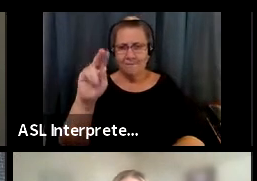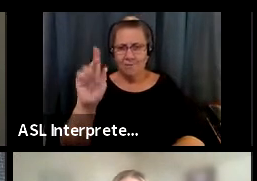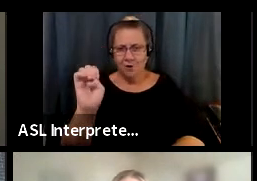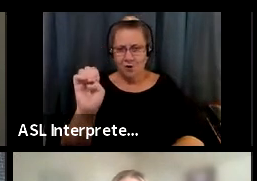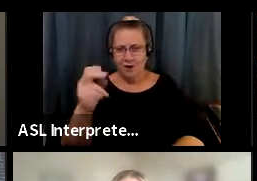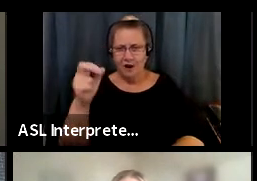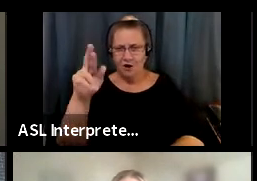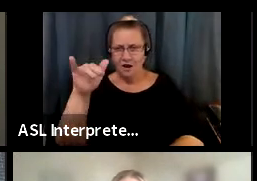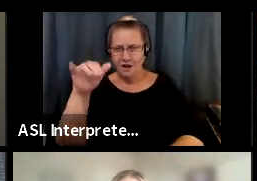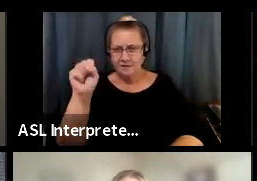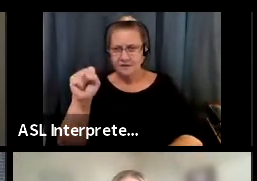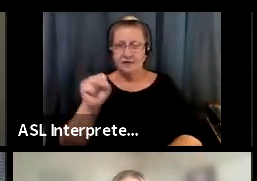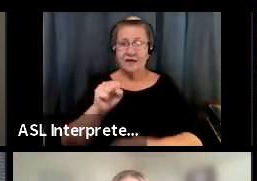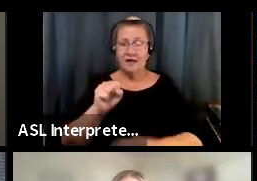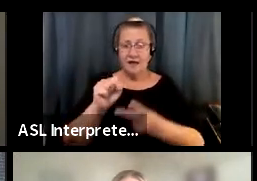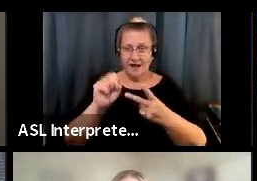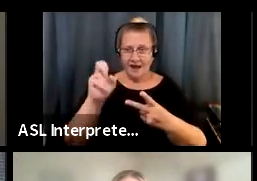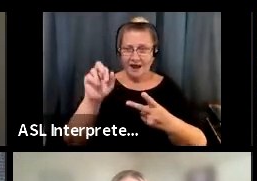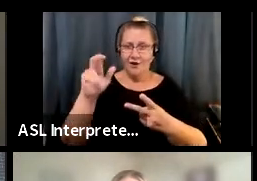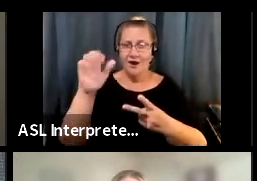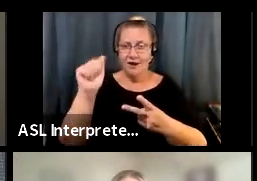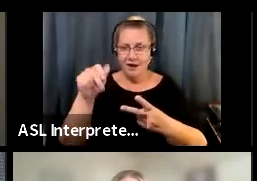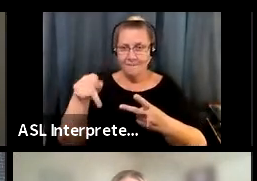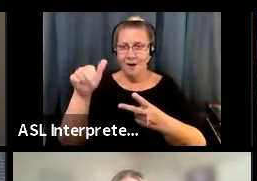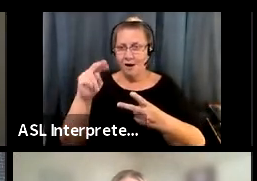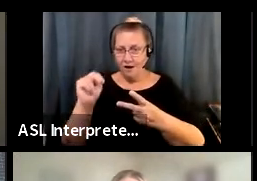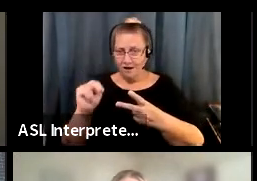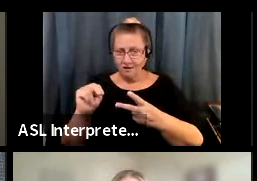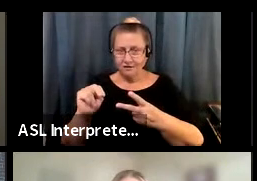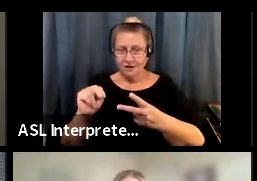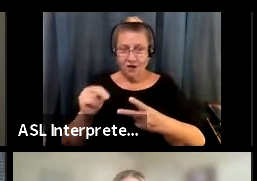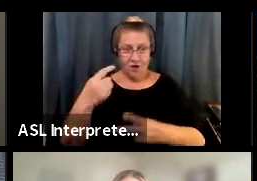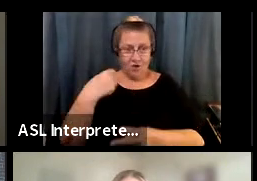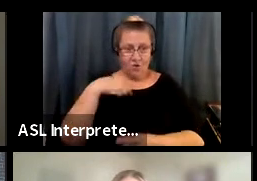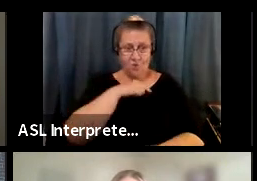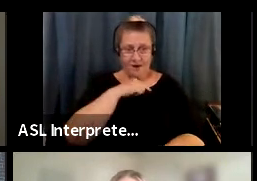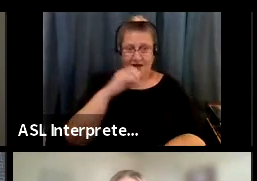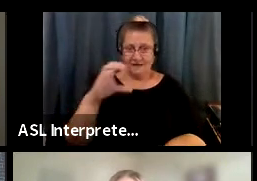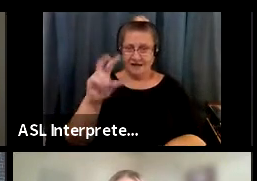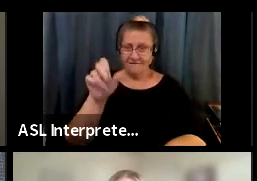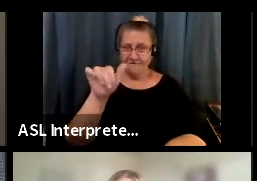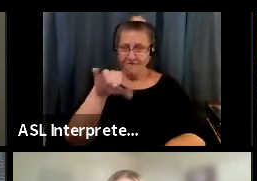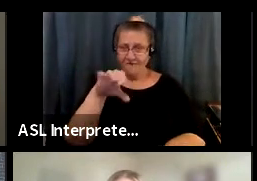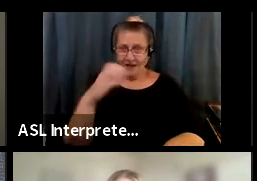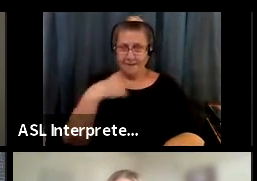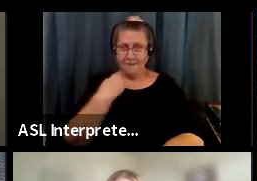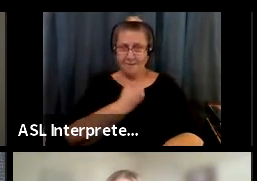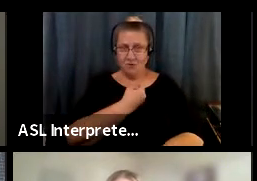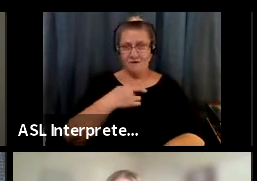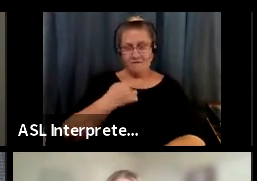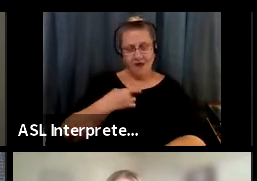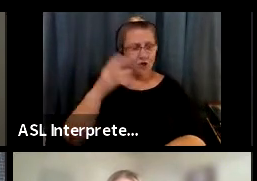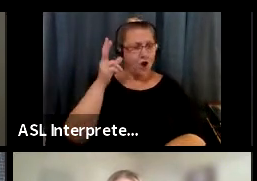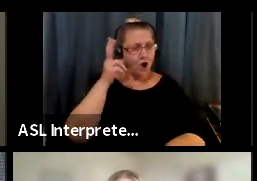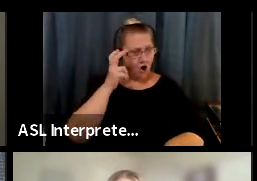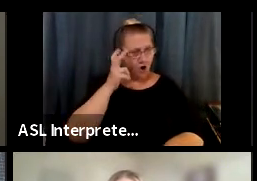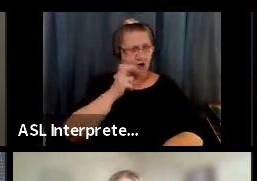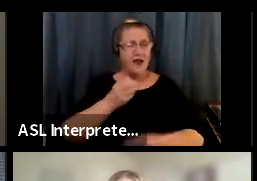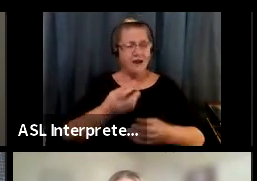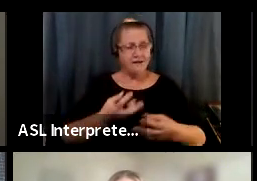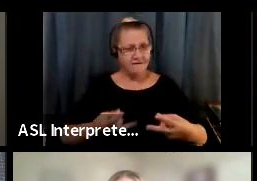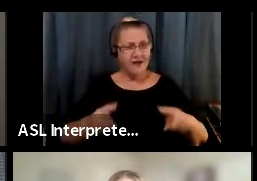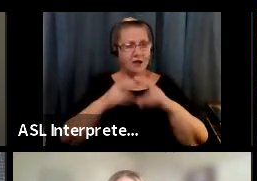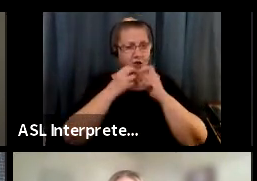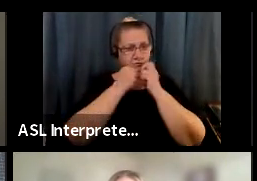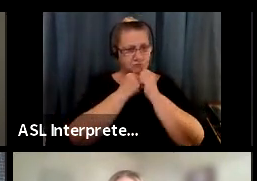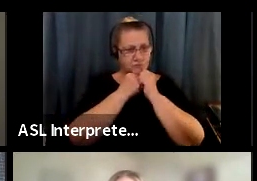leadership. No doubt CVAC members felt heard and valued. Thank you to Bobby Wunsch, who managed